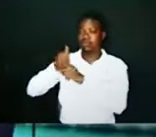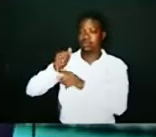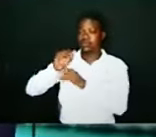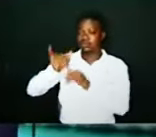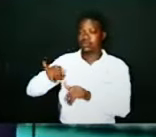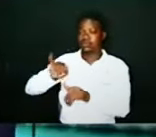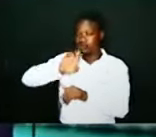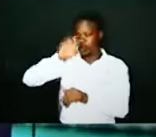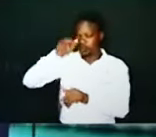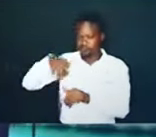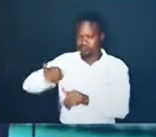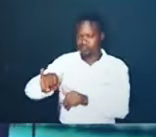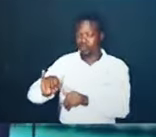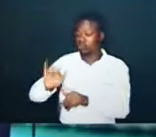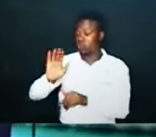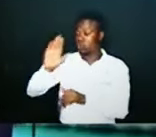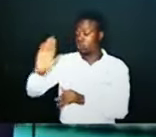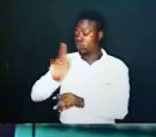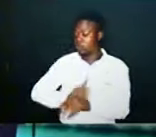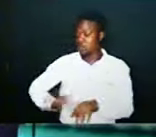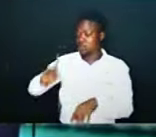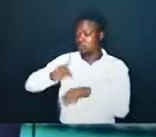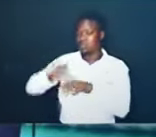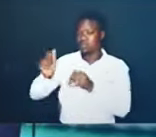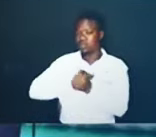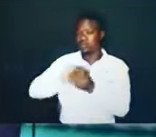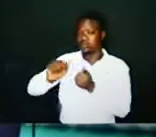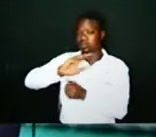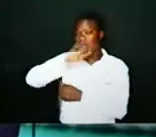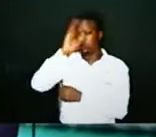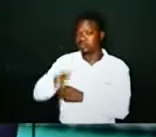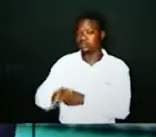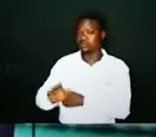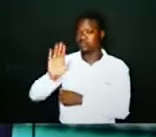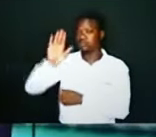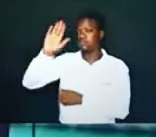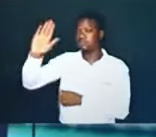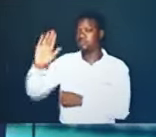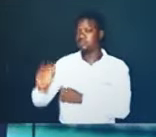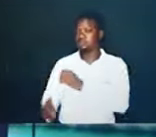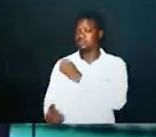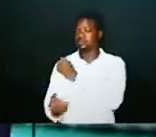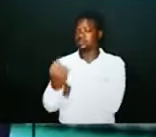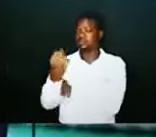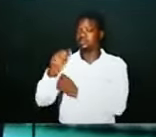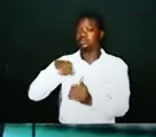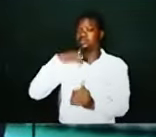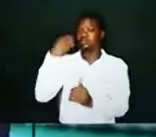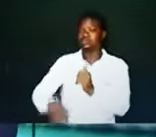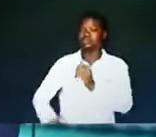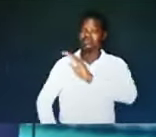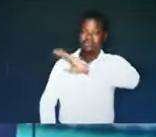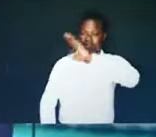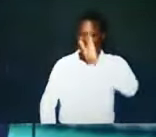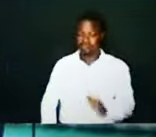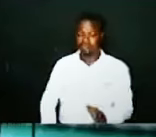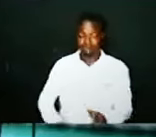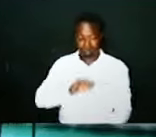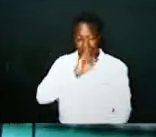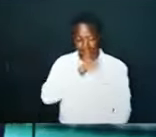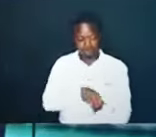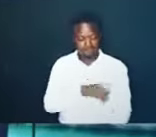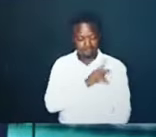endures forever. His kingdom will not be destroyed. His dominion will never end. This is a Persian